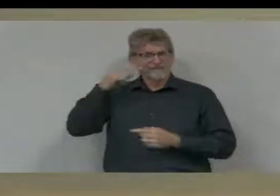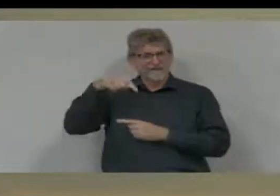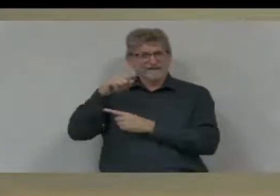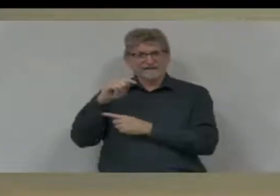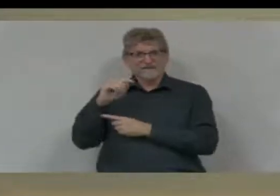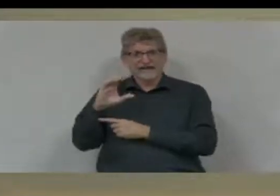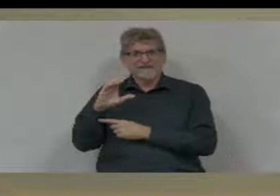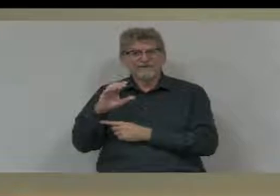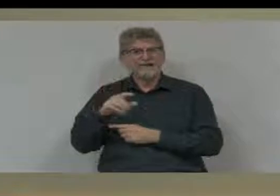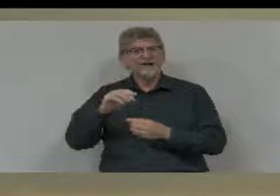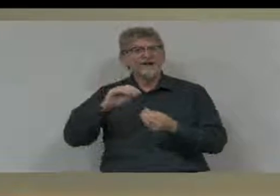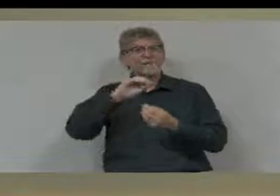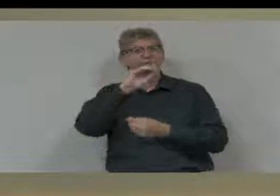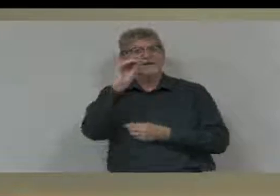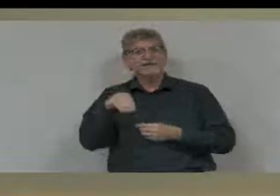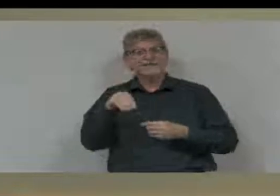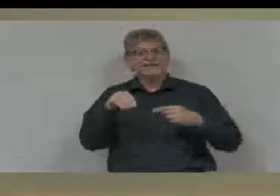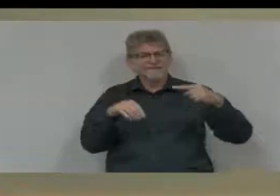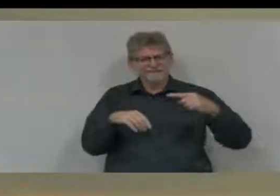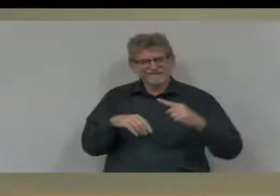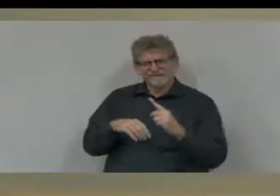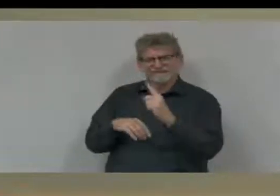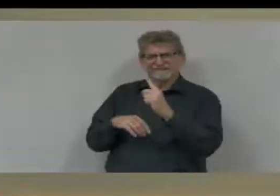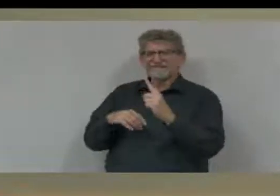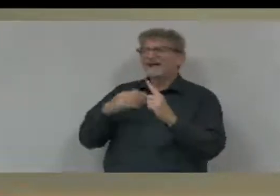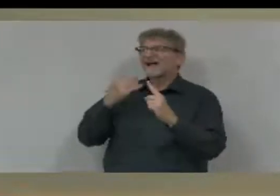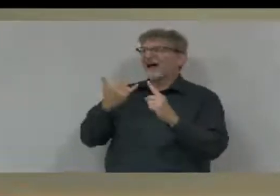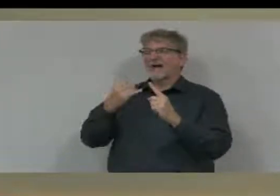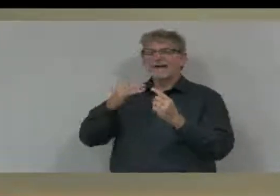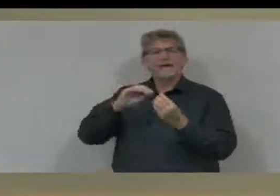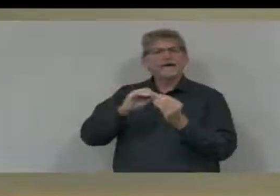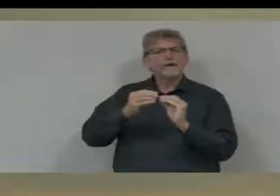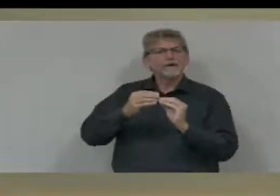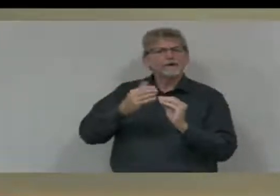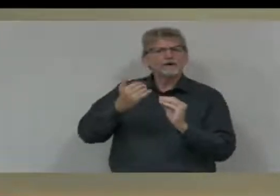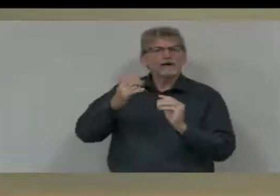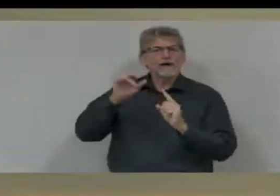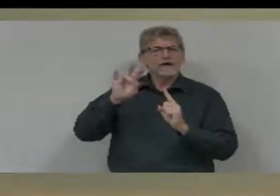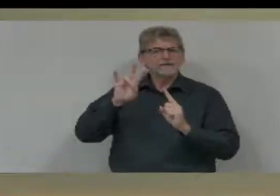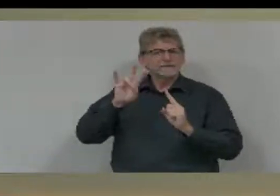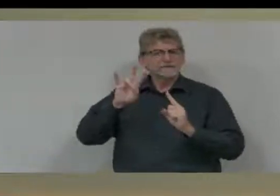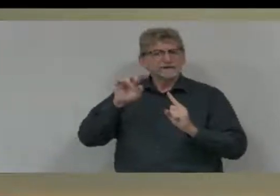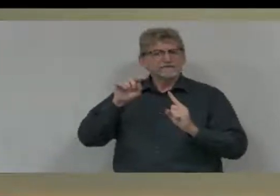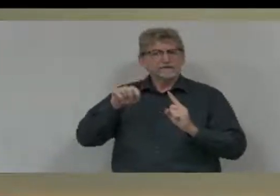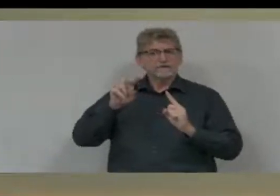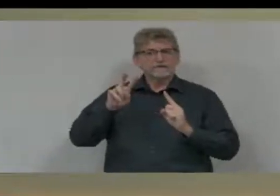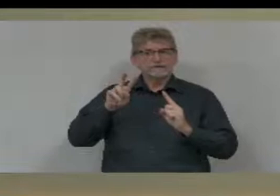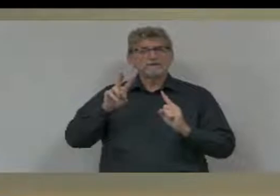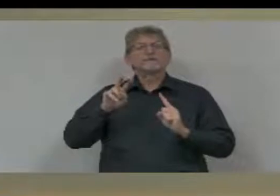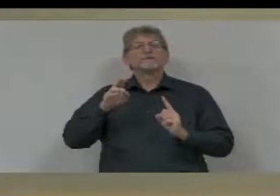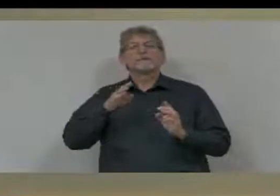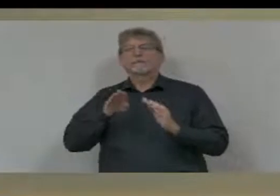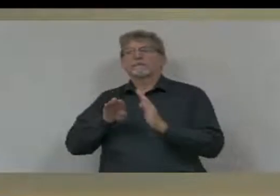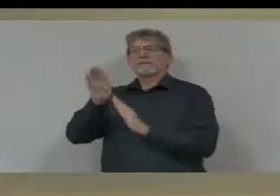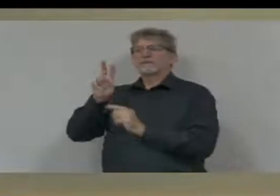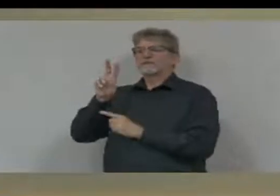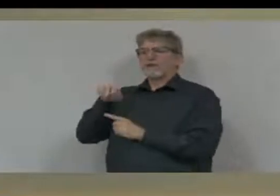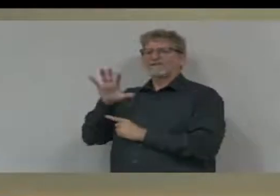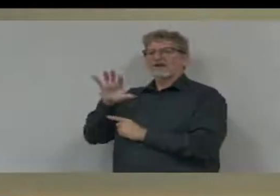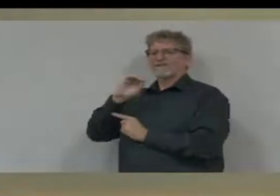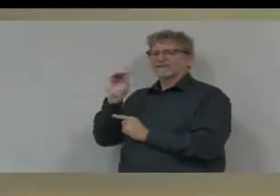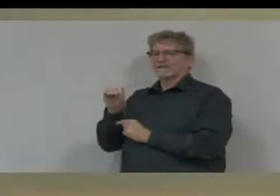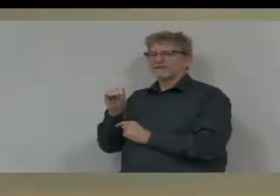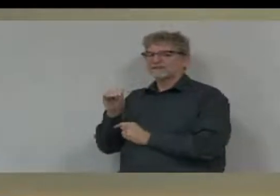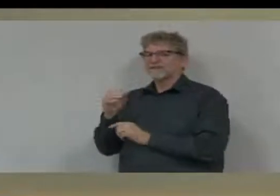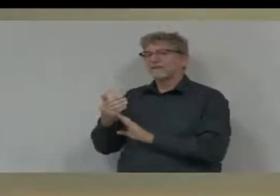of 4.2%. Last week it was 2.5%, the week before that 1.9%. So overall